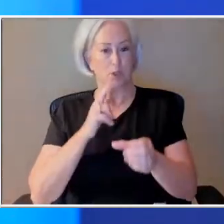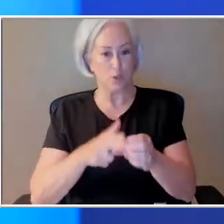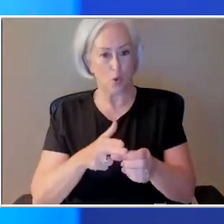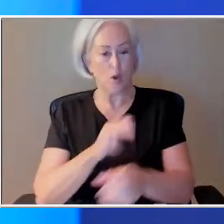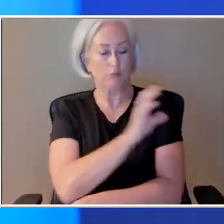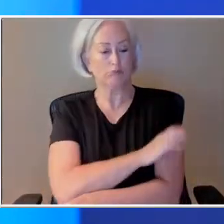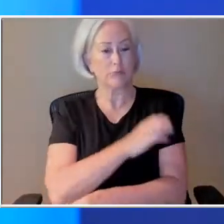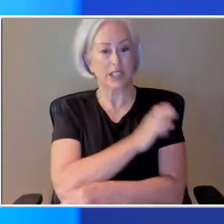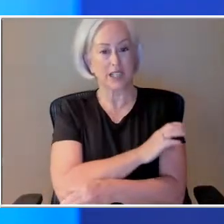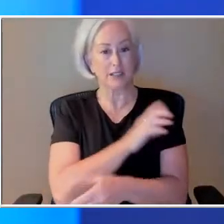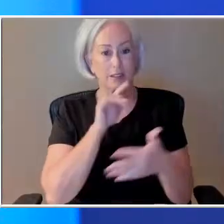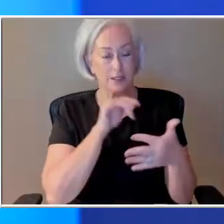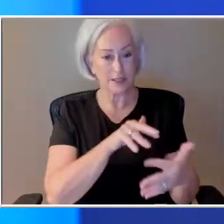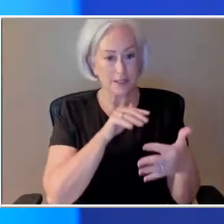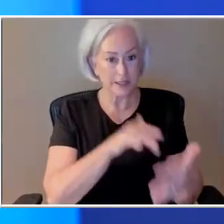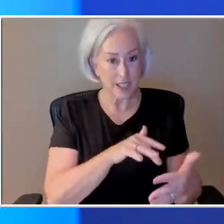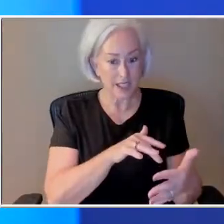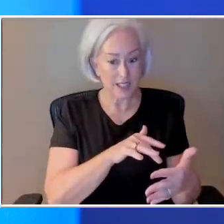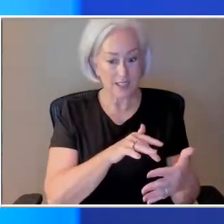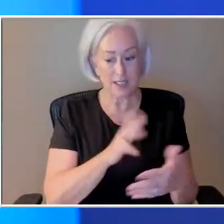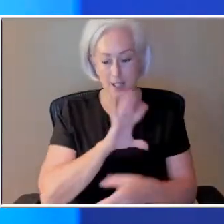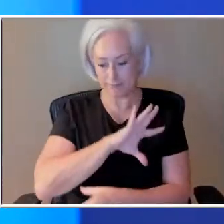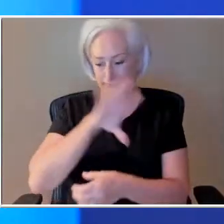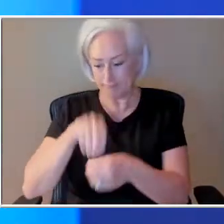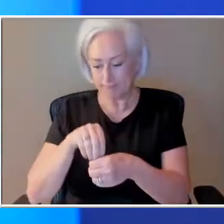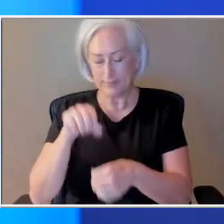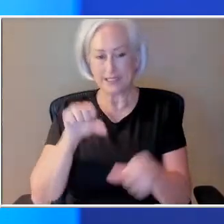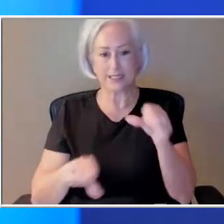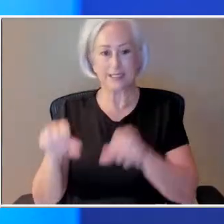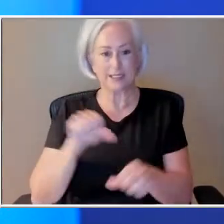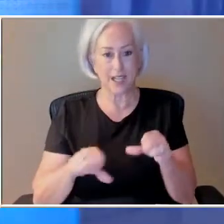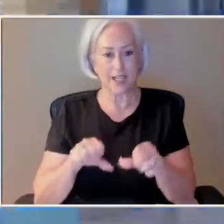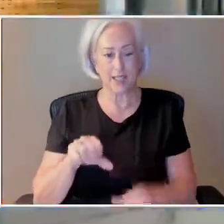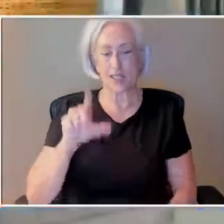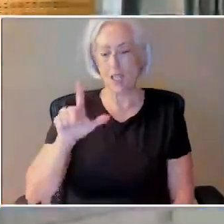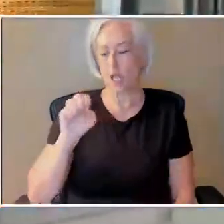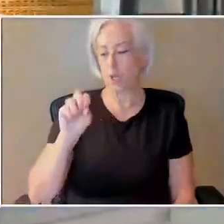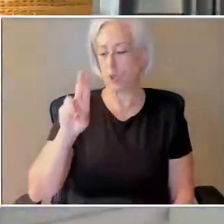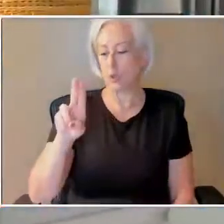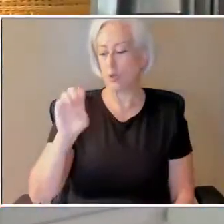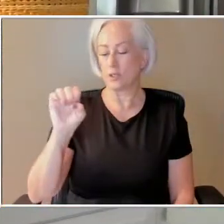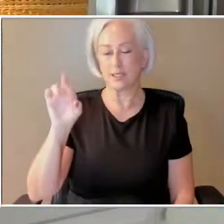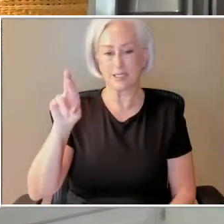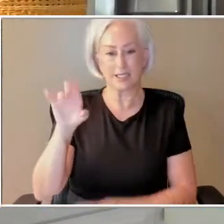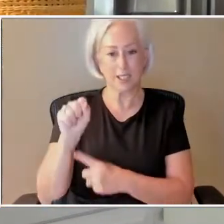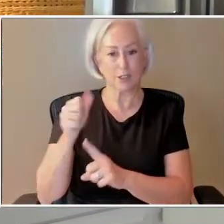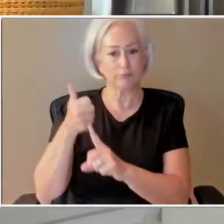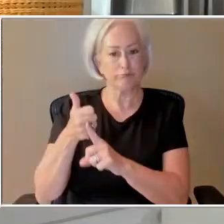Lou Sears is one of those patients. Jessica Lovell shows us.